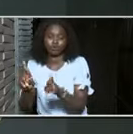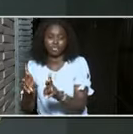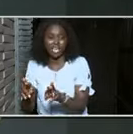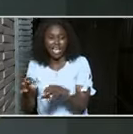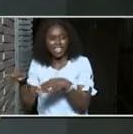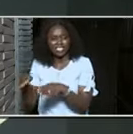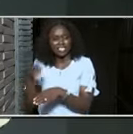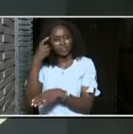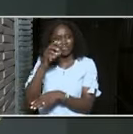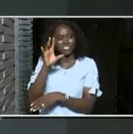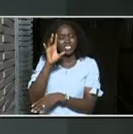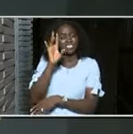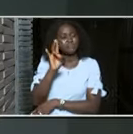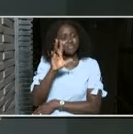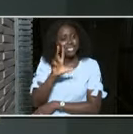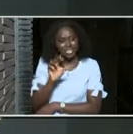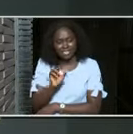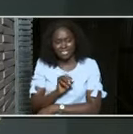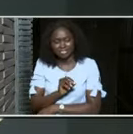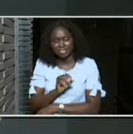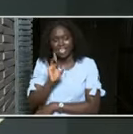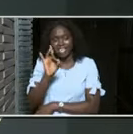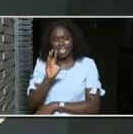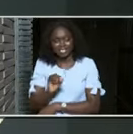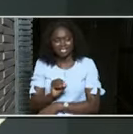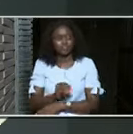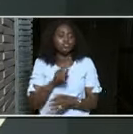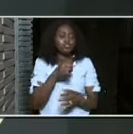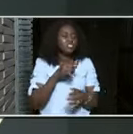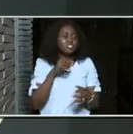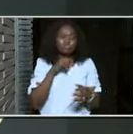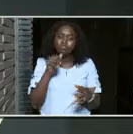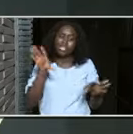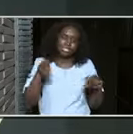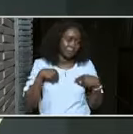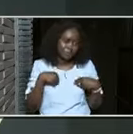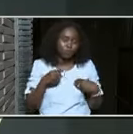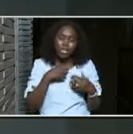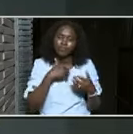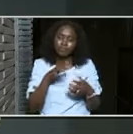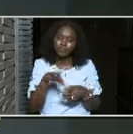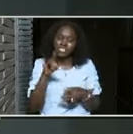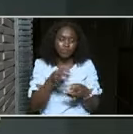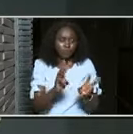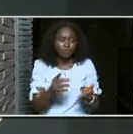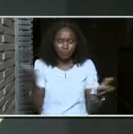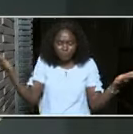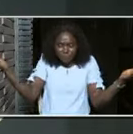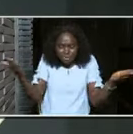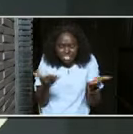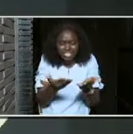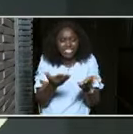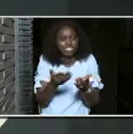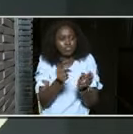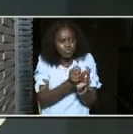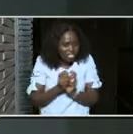acceptable. You have to get away of synergy, of bringing them together. And that, I can tell you, is not just